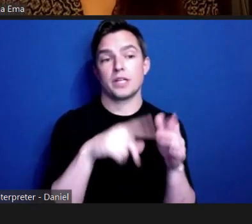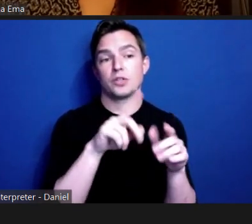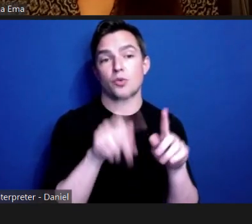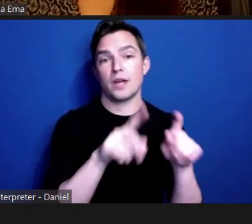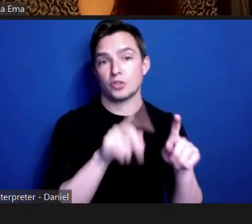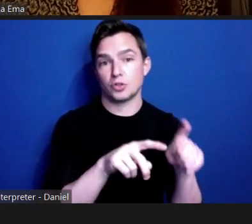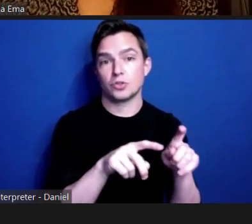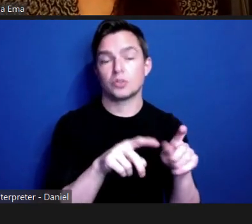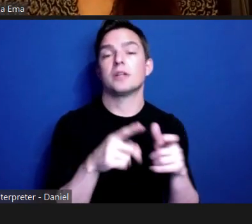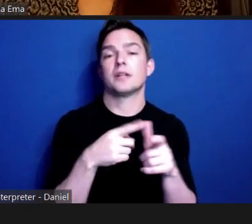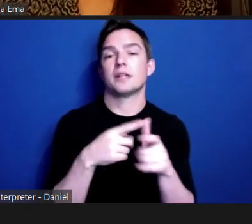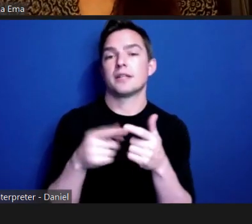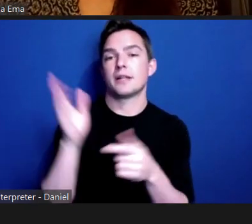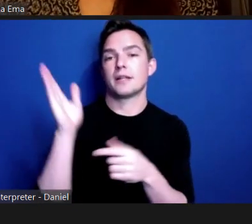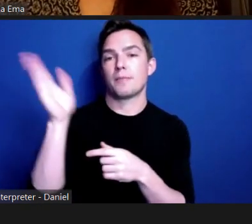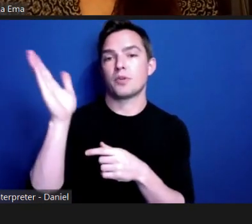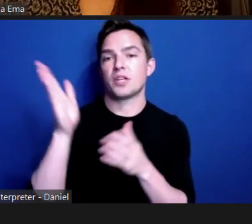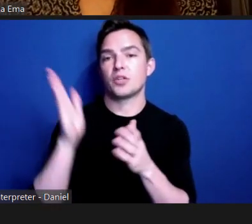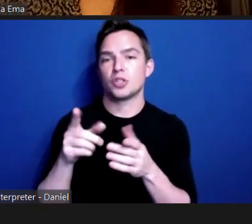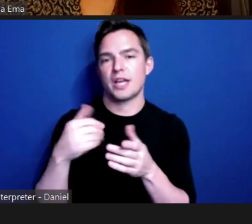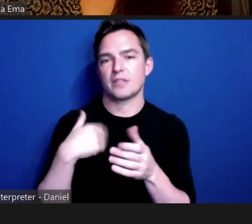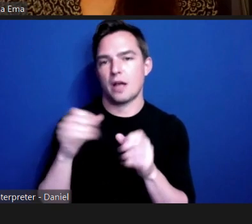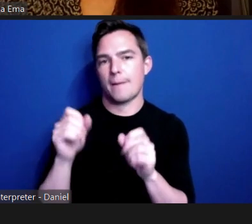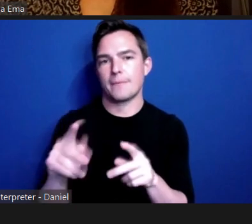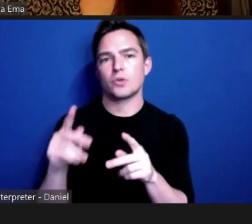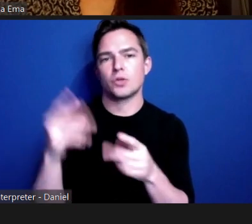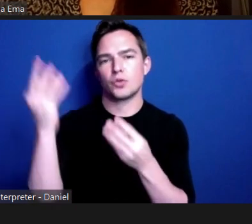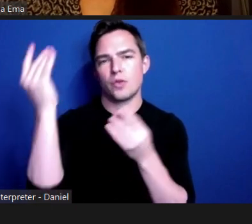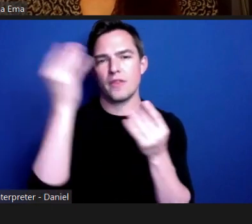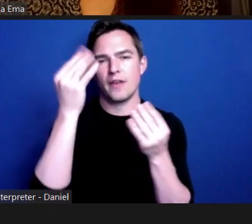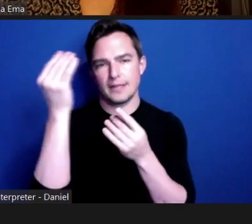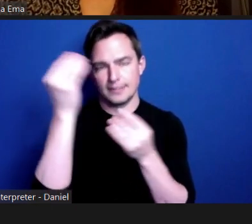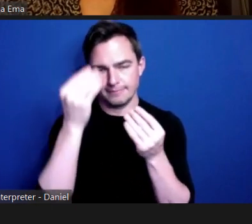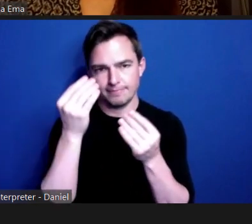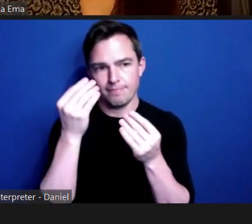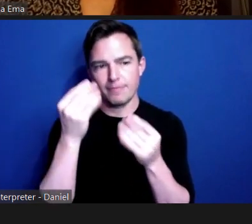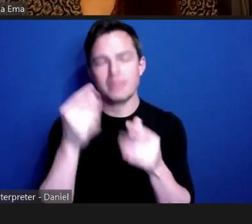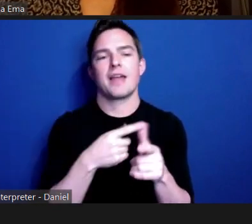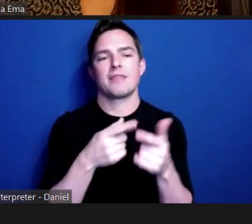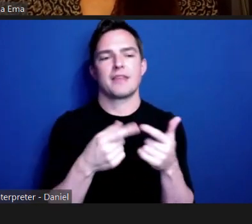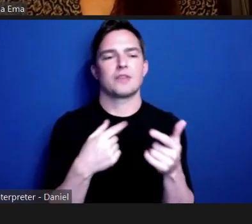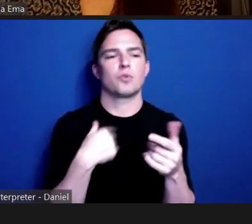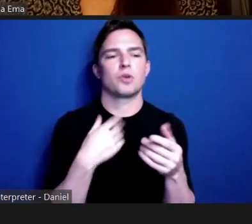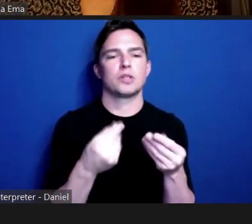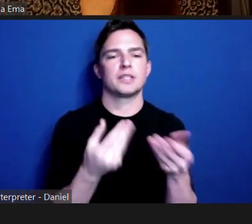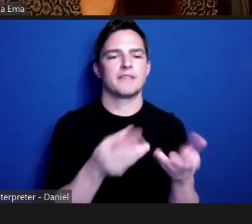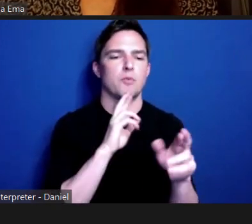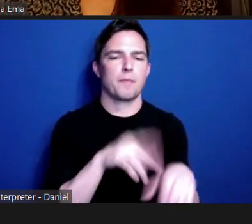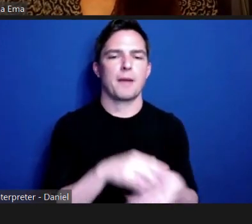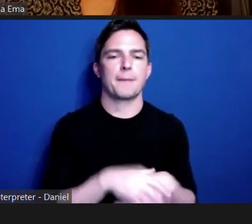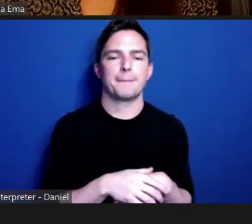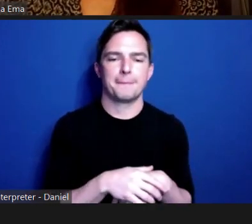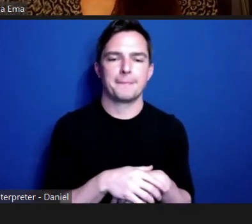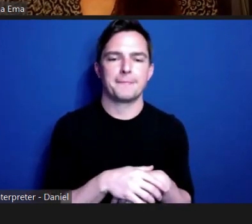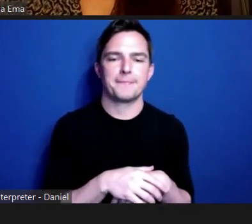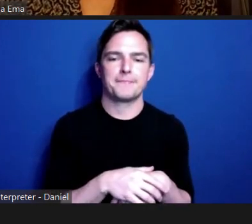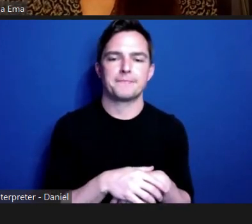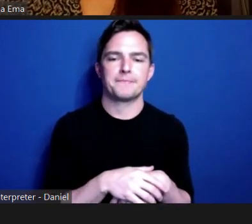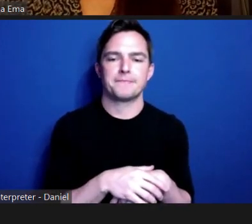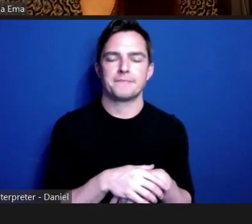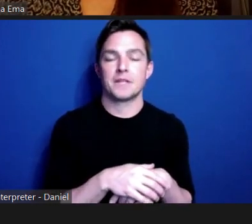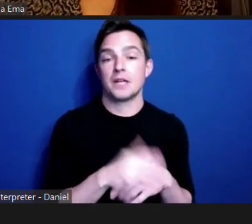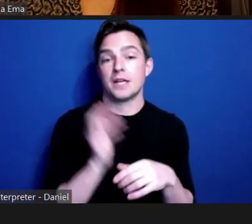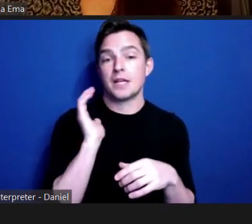that our presenter has an opportunity to think about them and then give a response. So